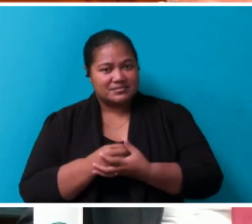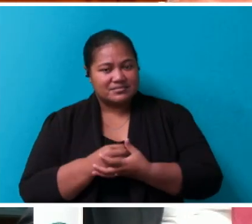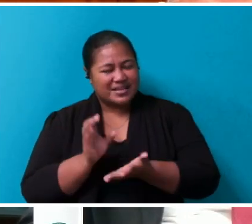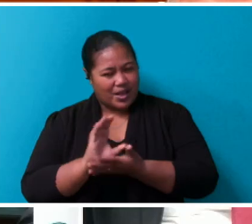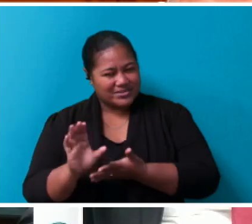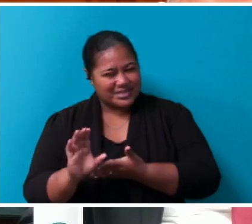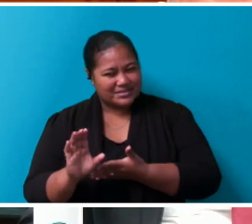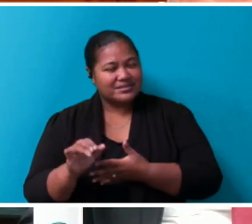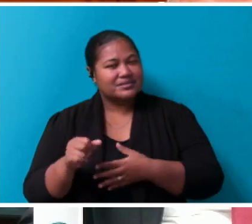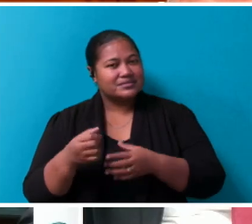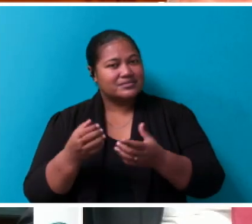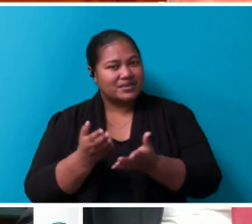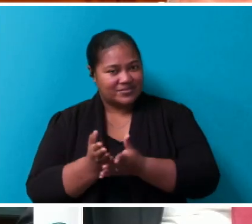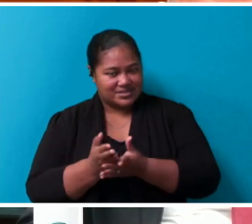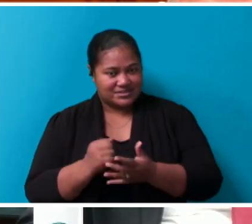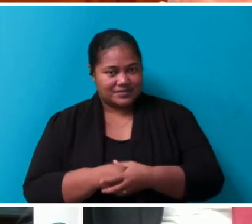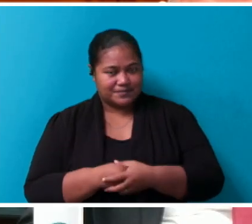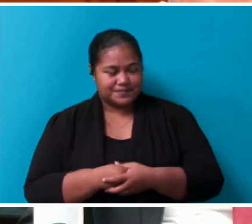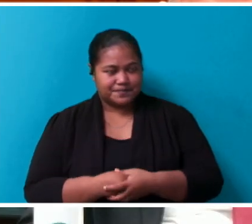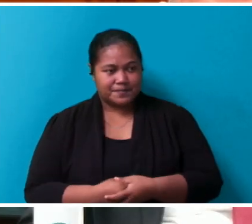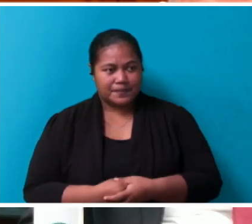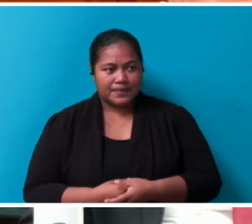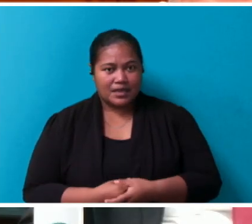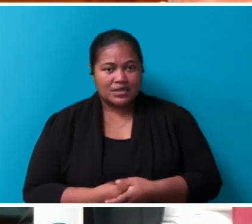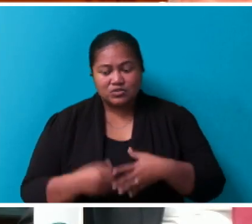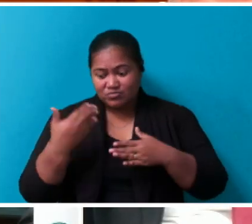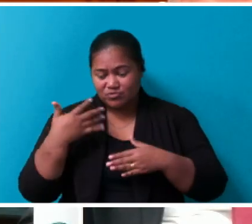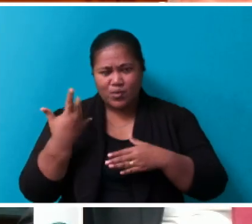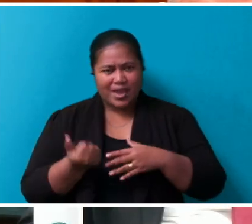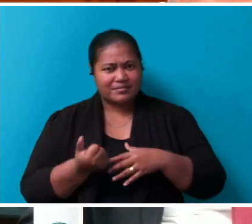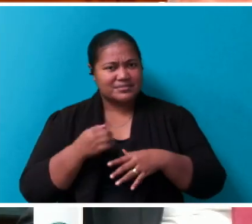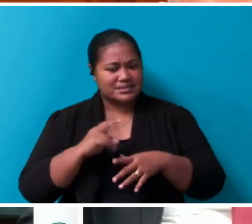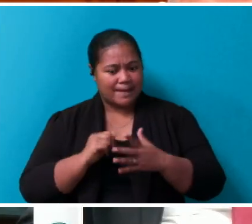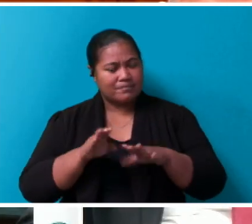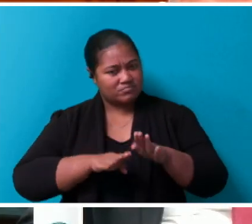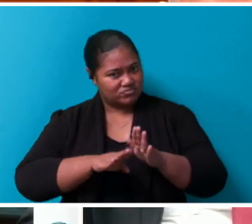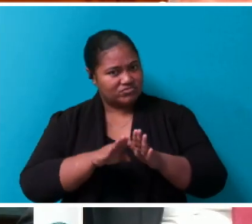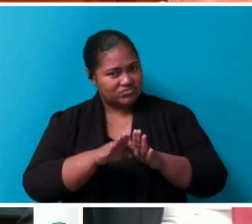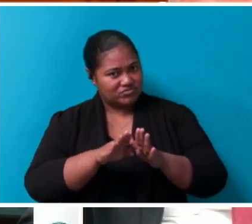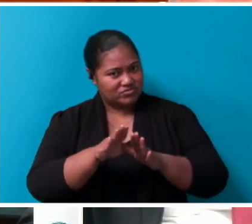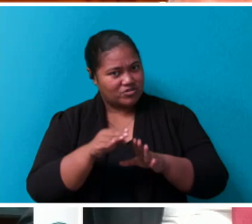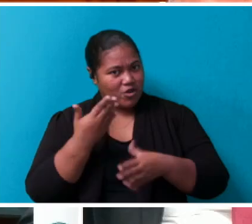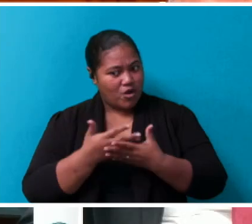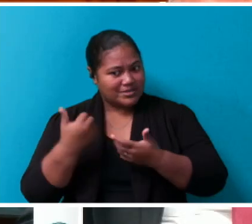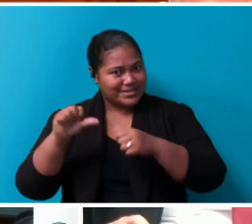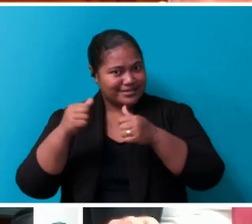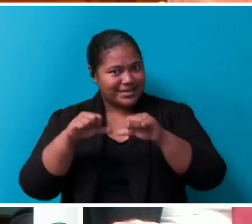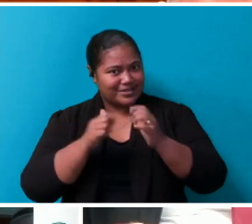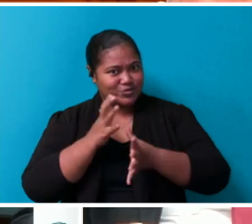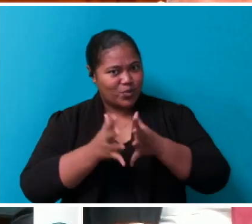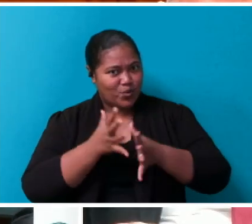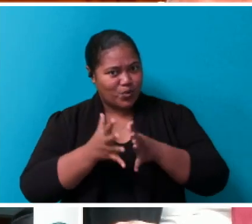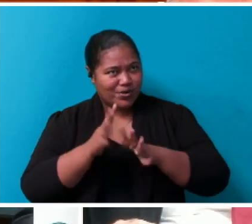good return. Recently, we have been making some remarkable progress in terms of success stories in the Australian